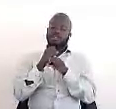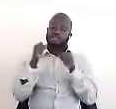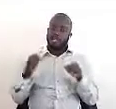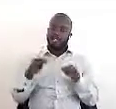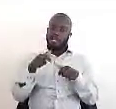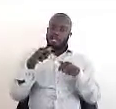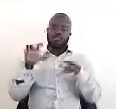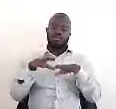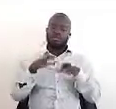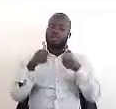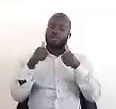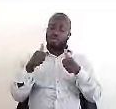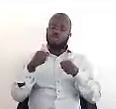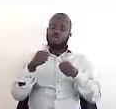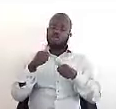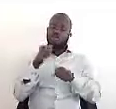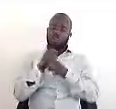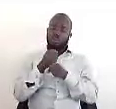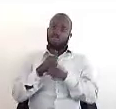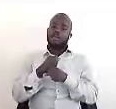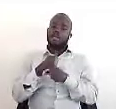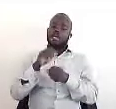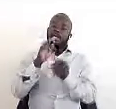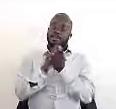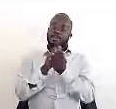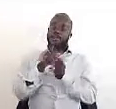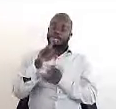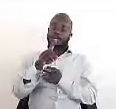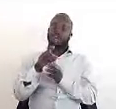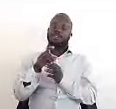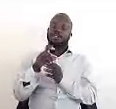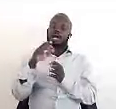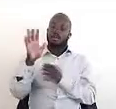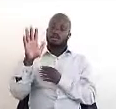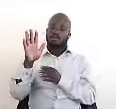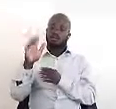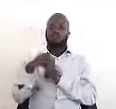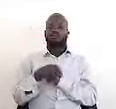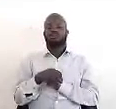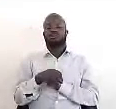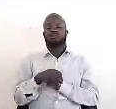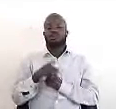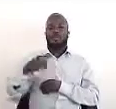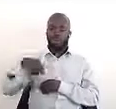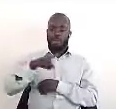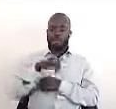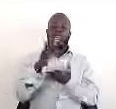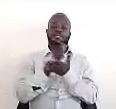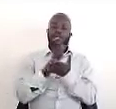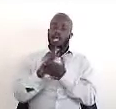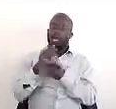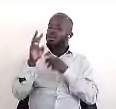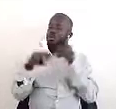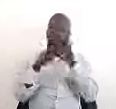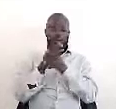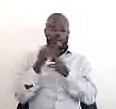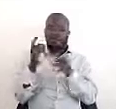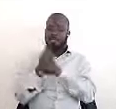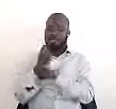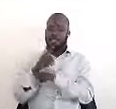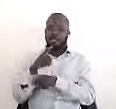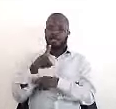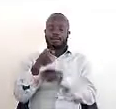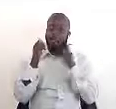really good job of keeping germs out because our bodies are regularly exposed to germs. We share our world